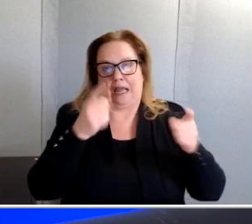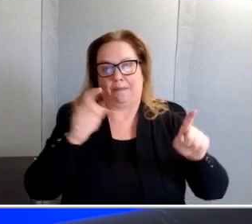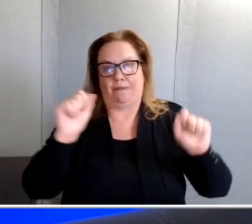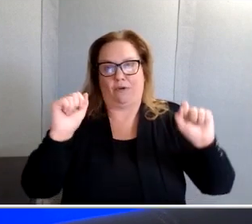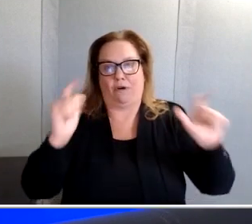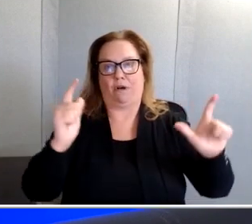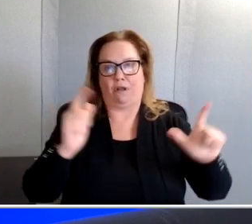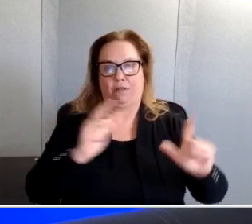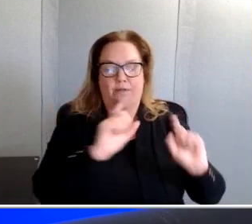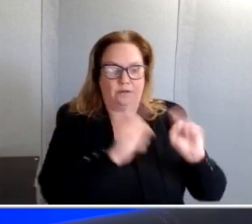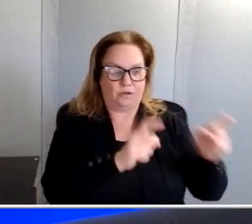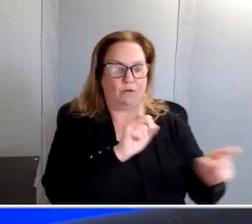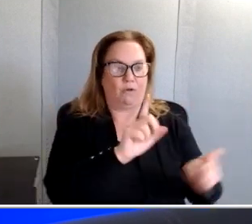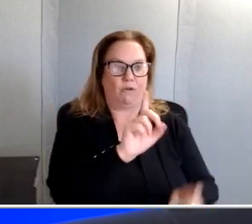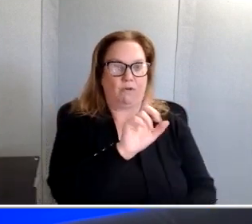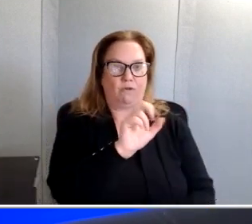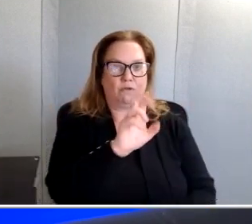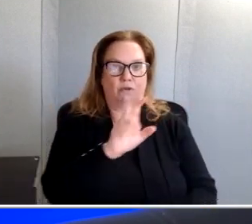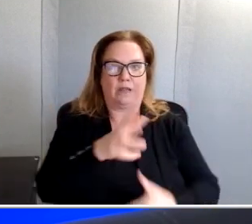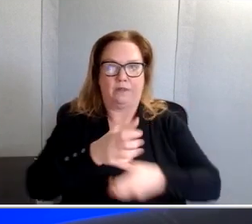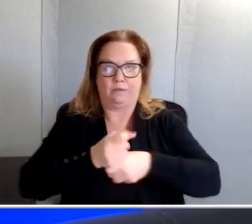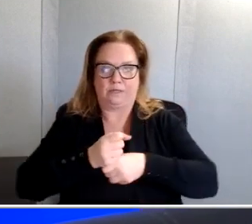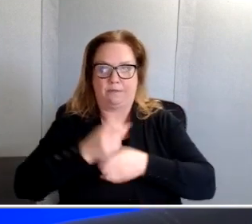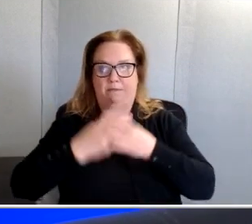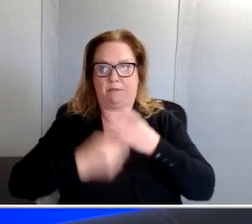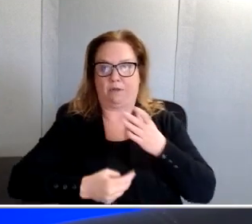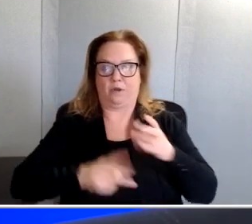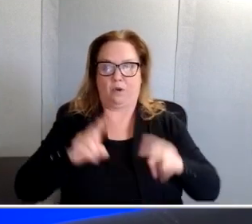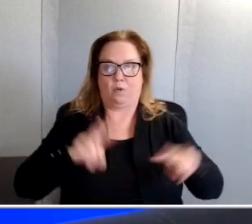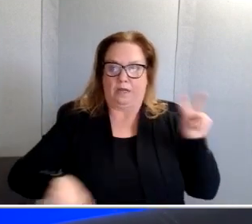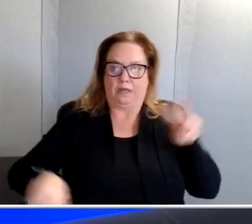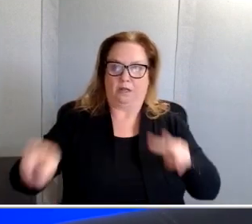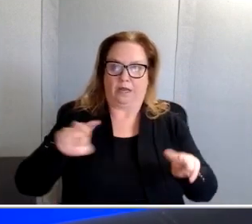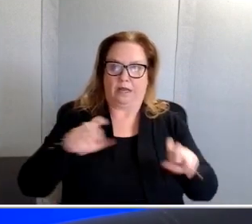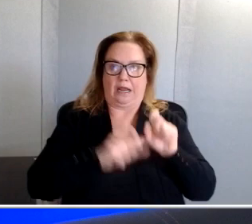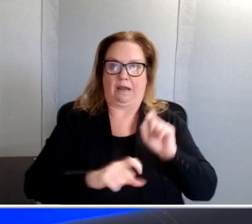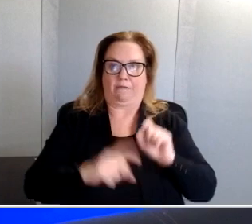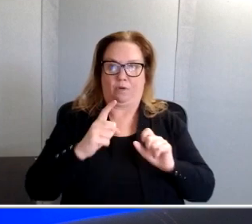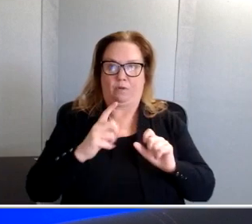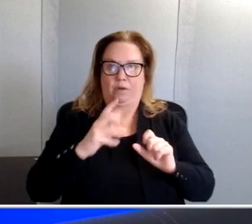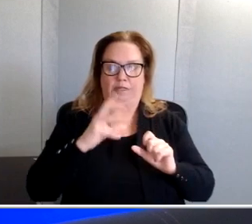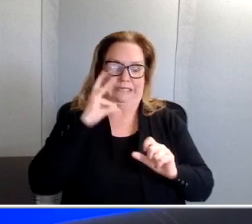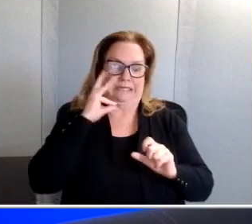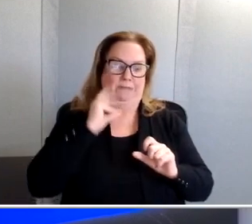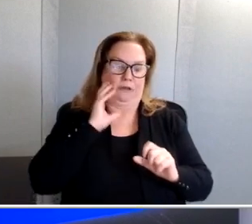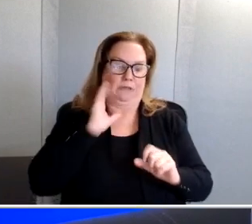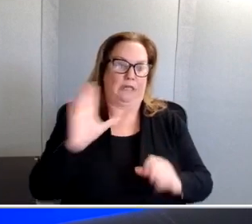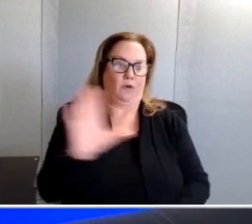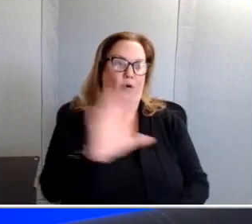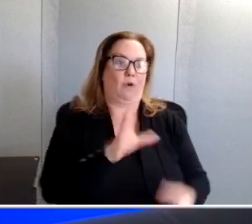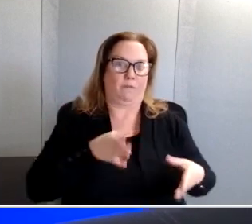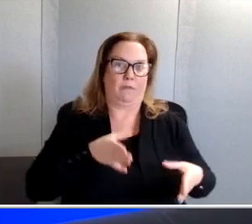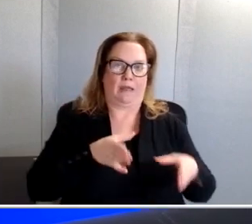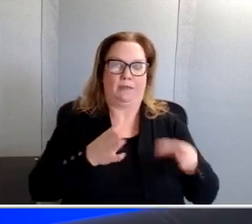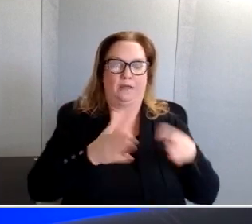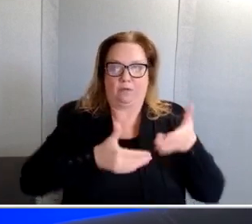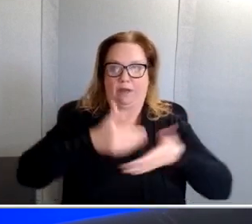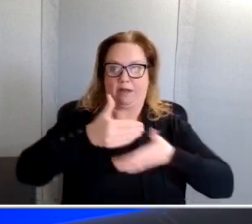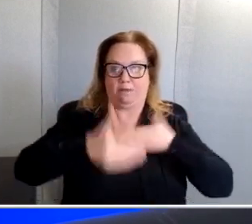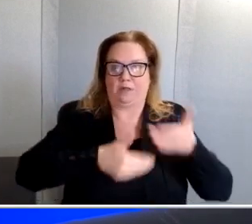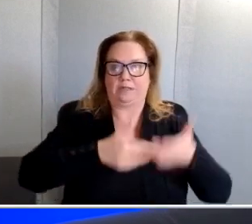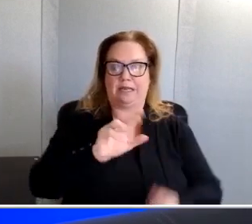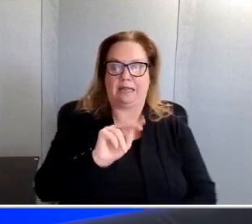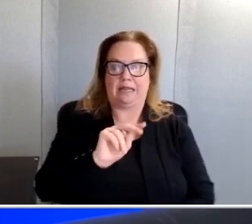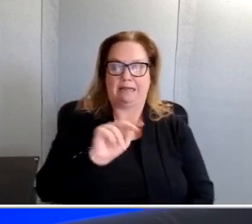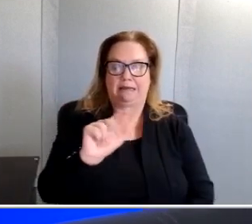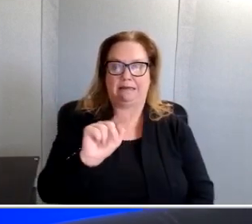the donor family side, and the recipient side. We look at everybody's going through their own journey, and so we have a process through MTN, and